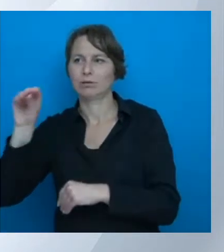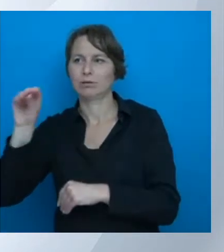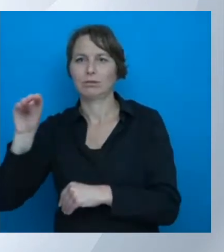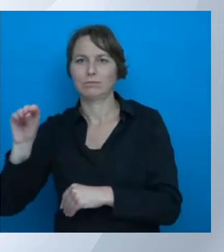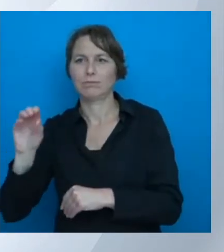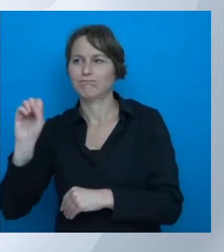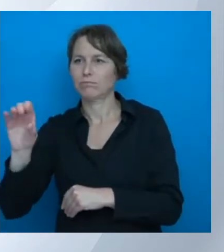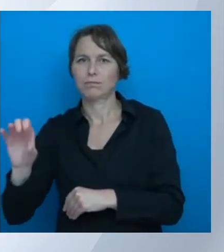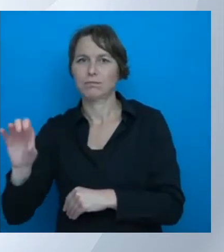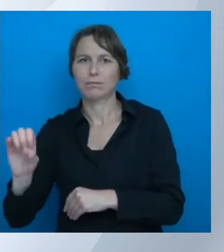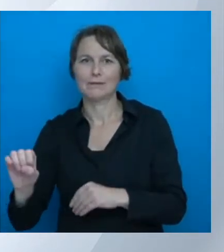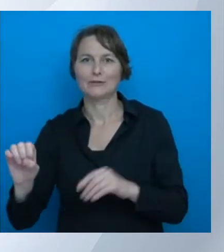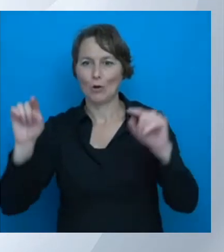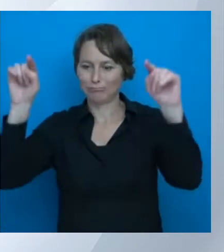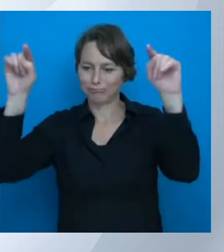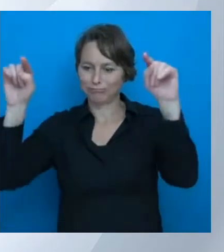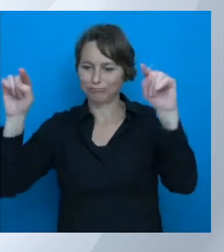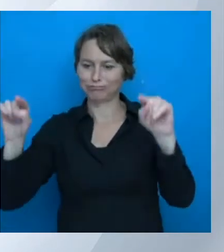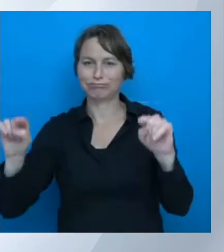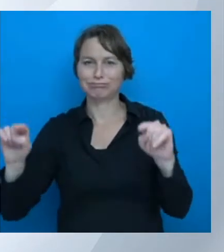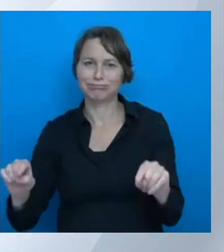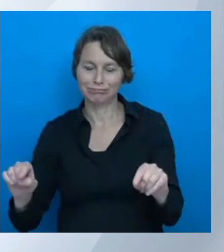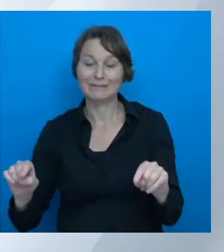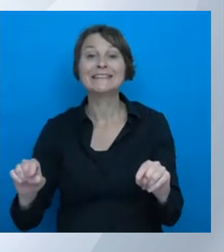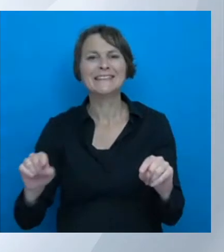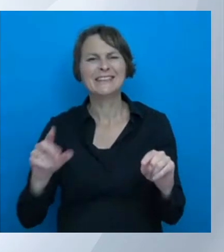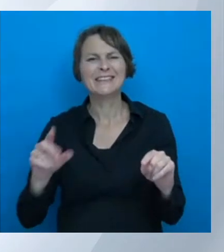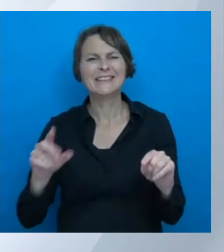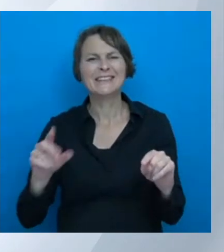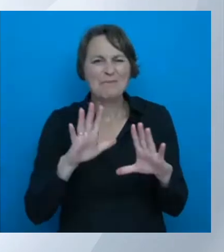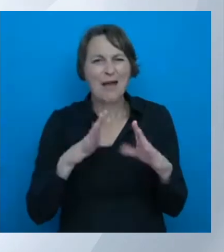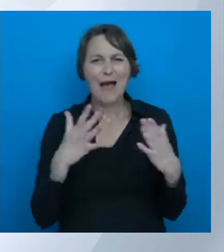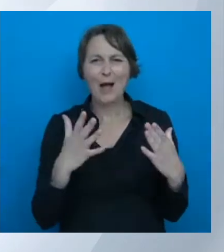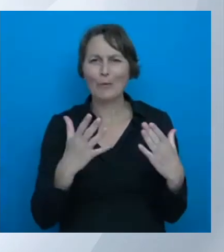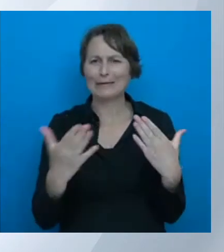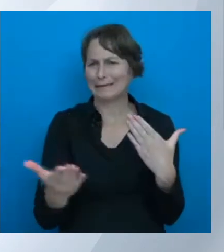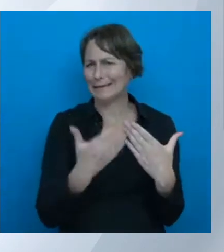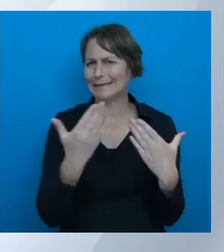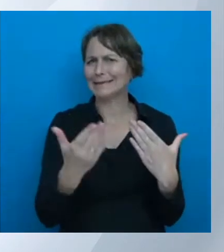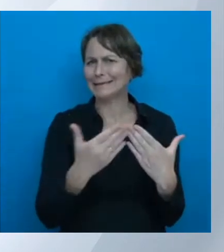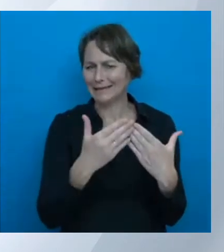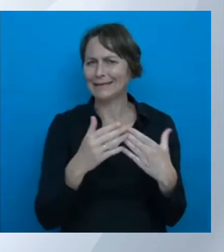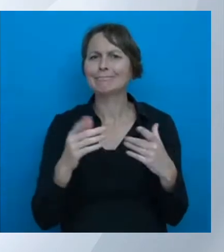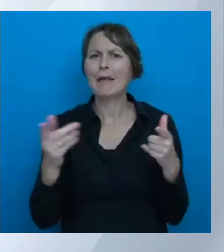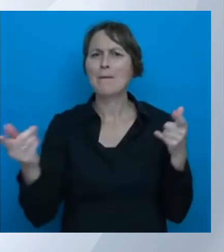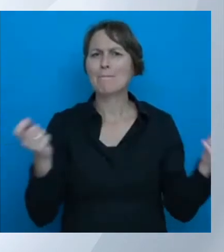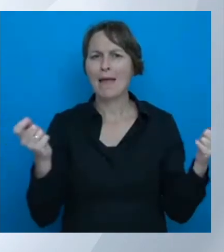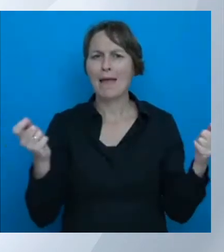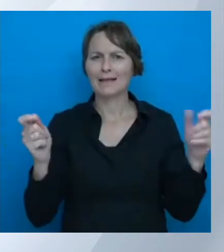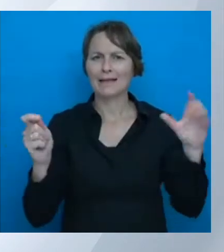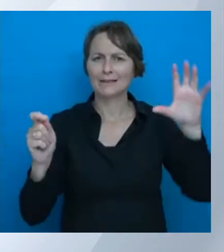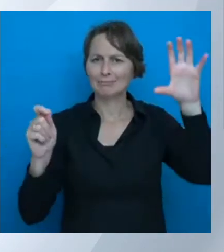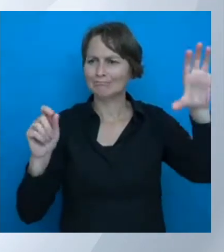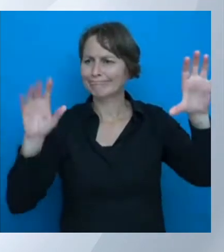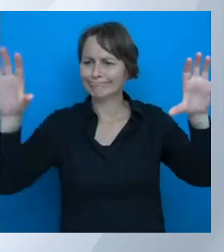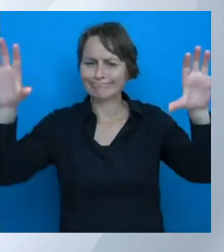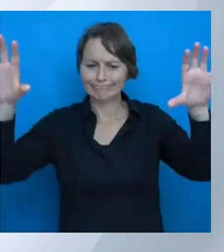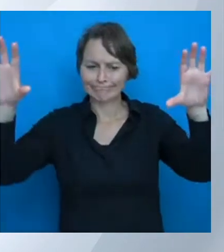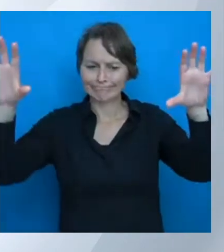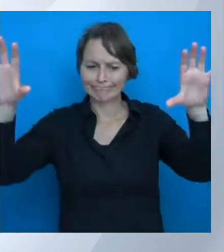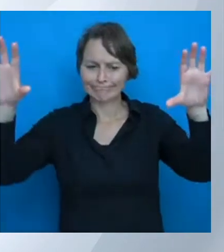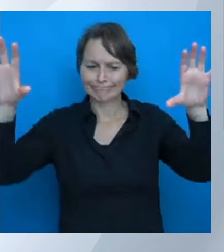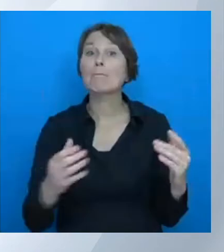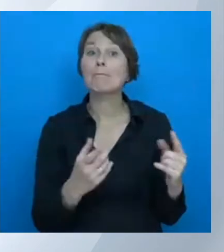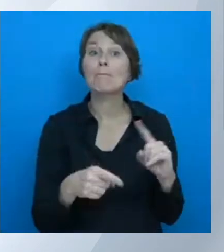you how easy it is to do state management and service to service invocation. And as you can see that I'm using a Node app